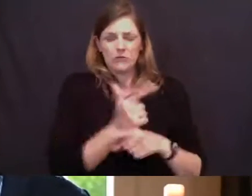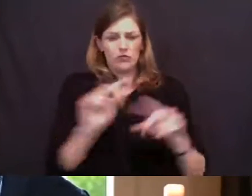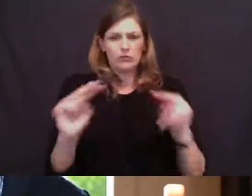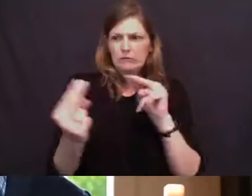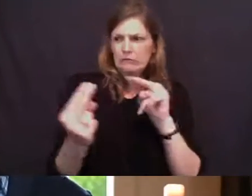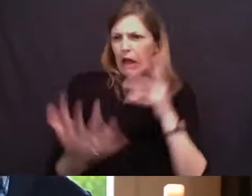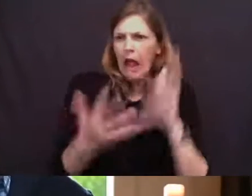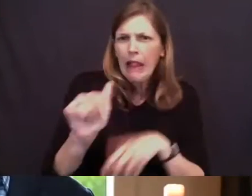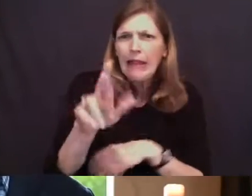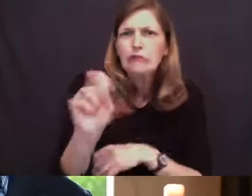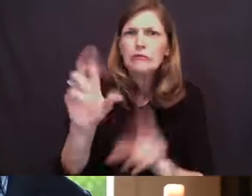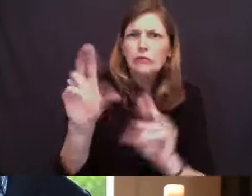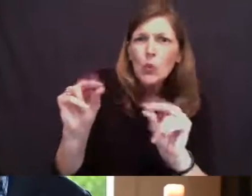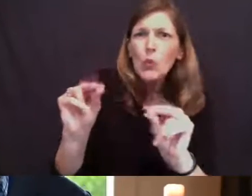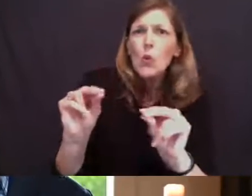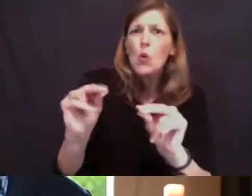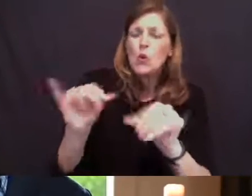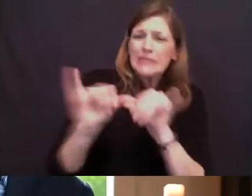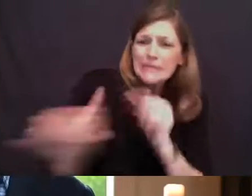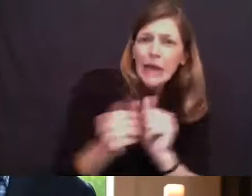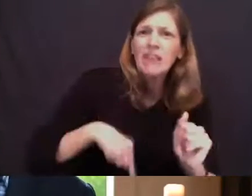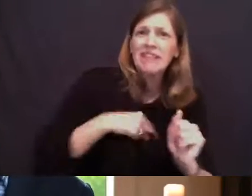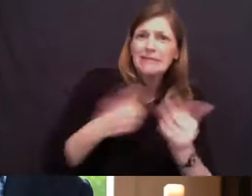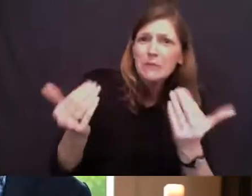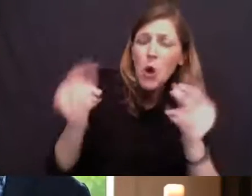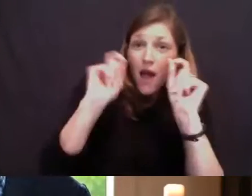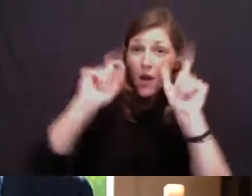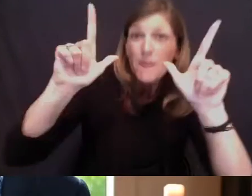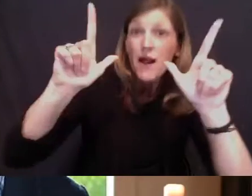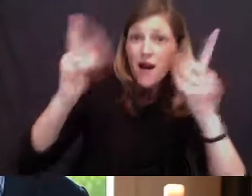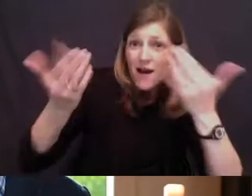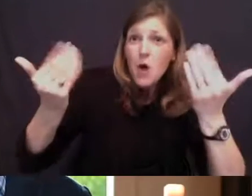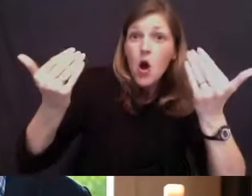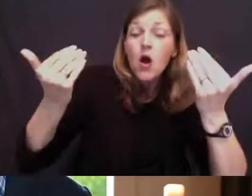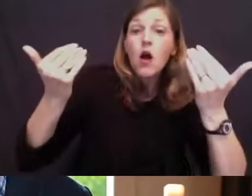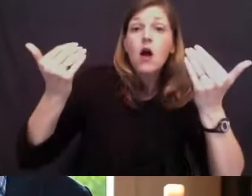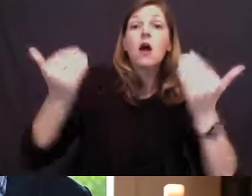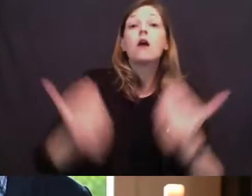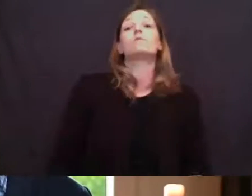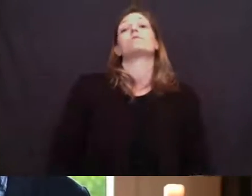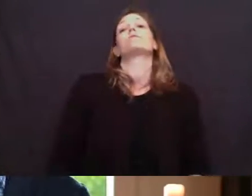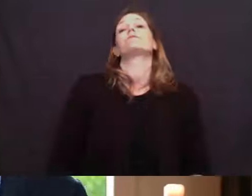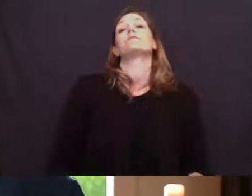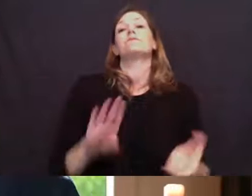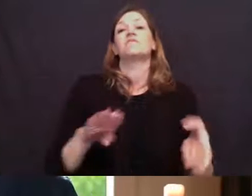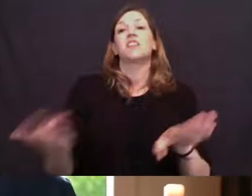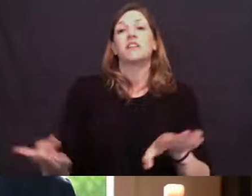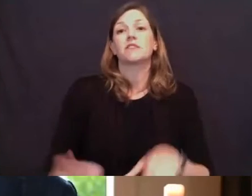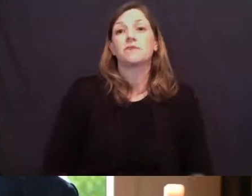on. No, no, no. Lazarus, stay with us. Lazarus, keep your eyes open. Lazarus, no. And he